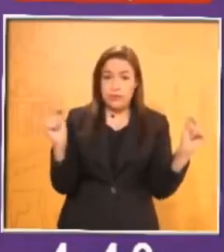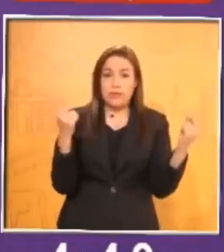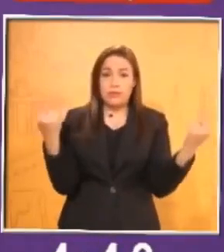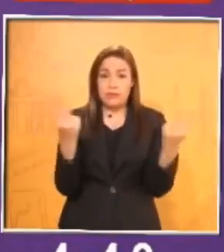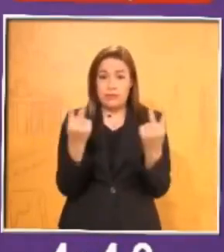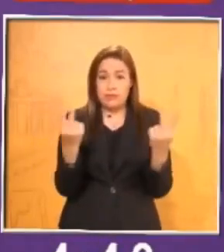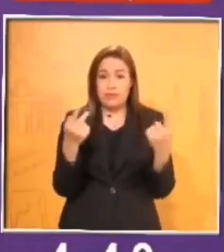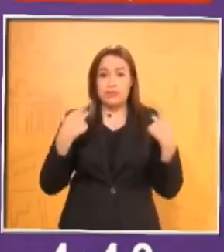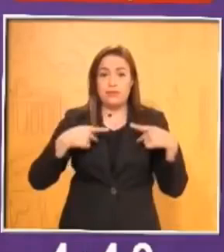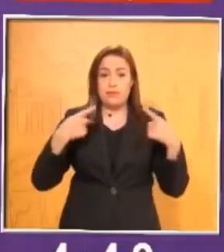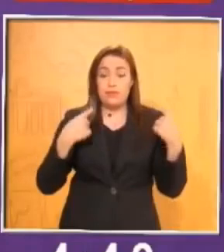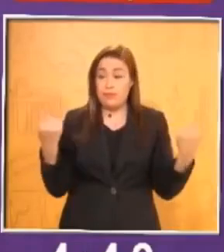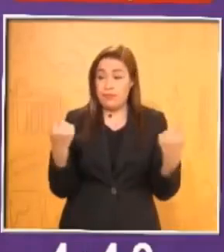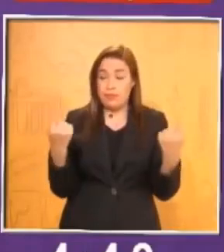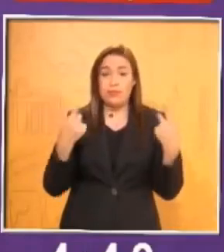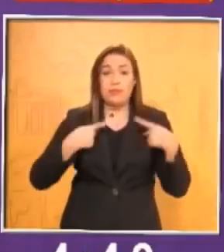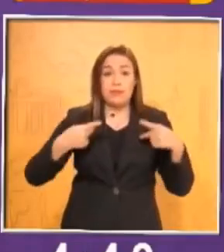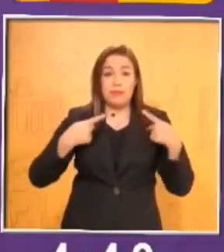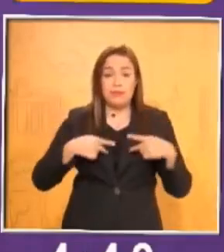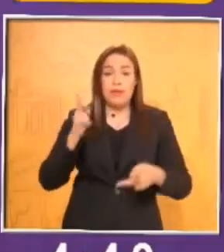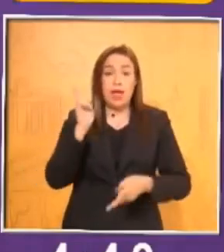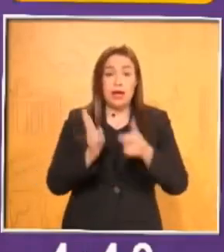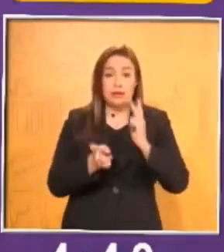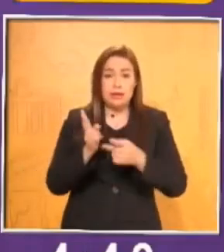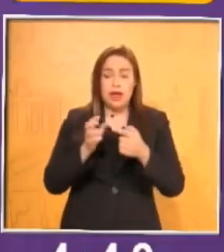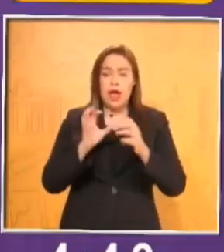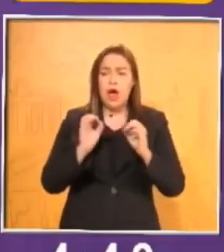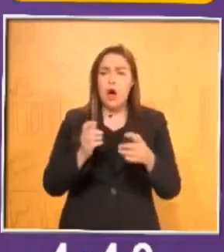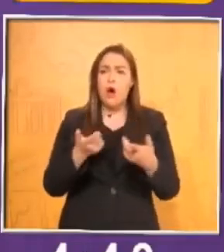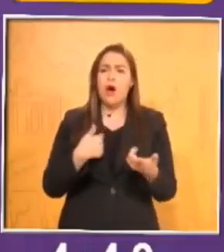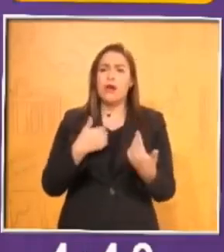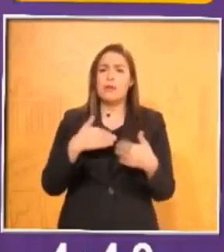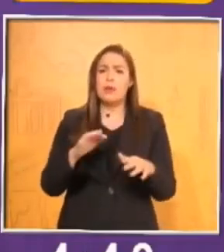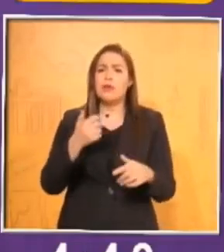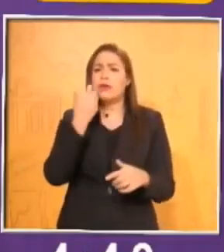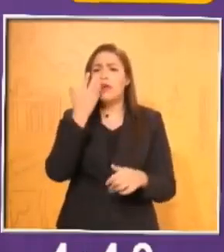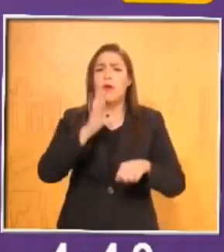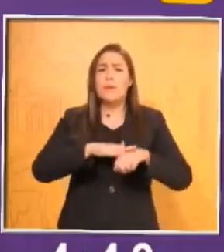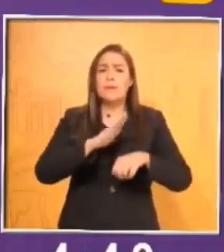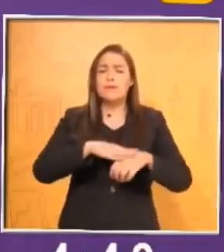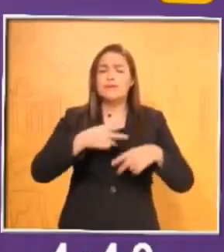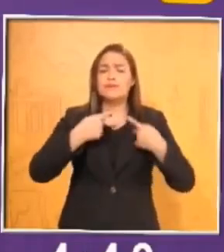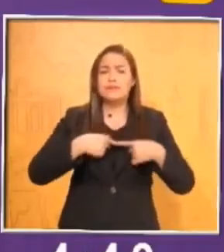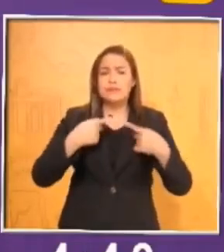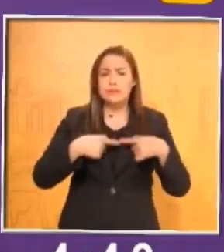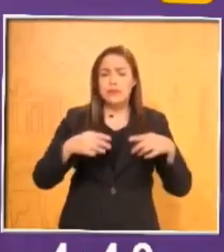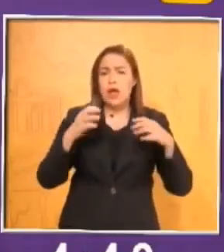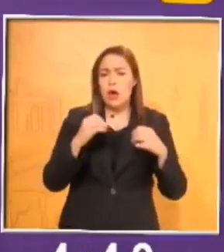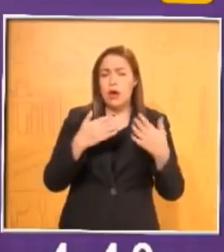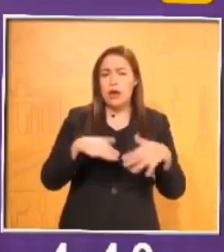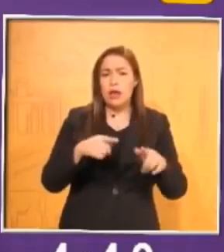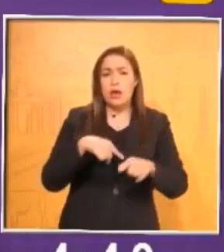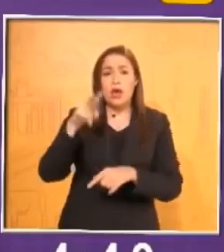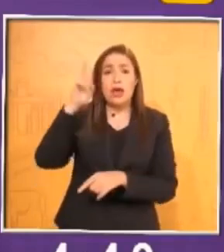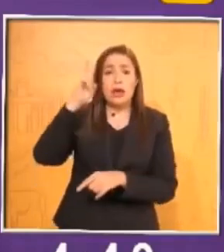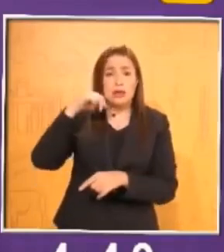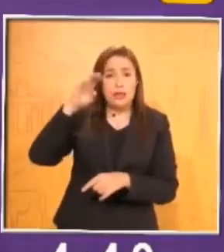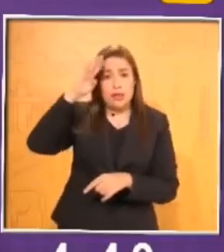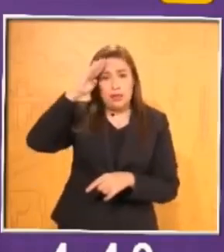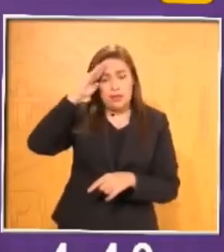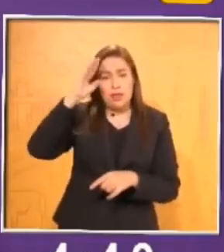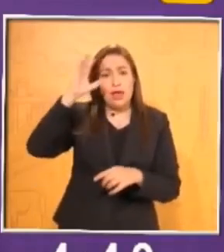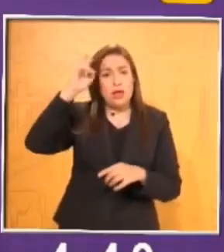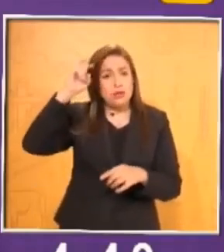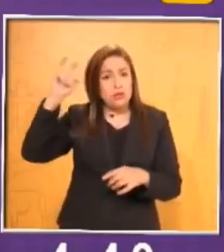add a title on the top or maybe in another part of the comic. Remember,